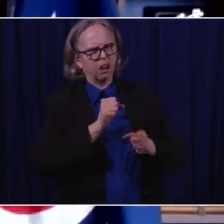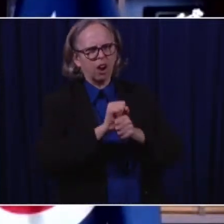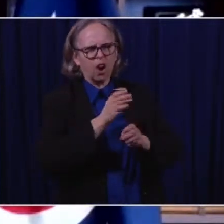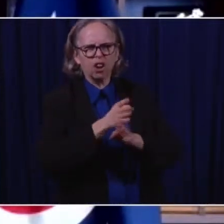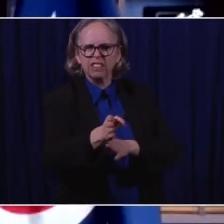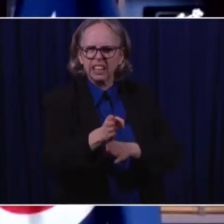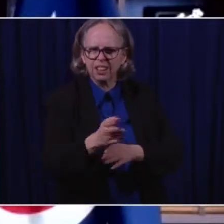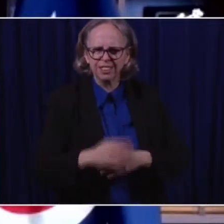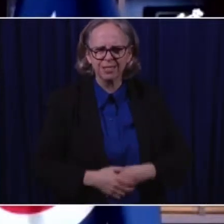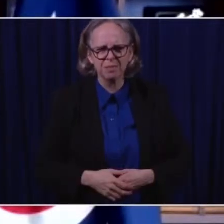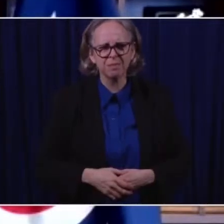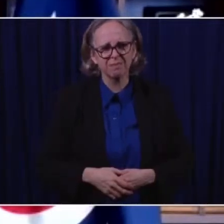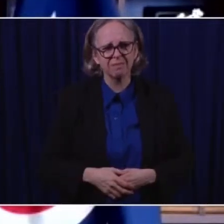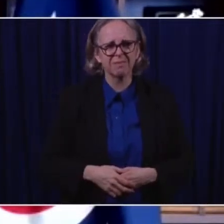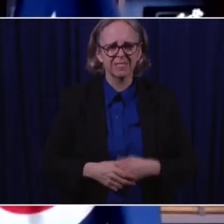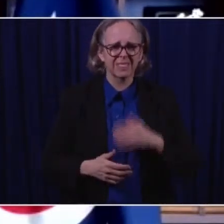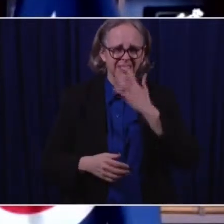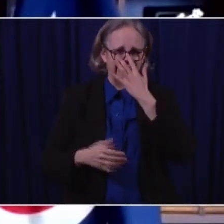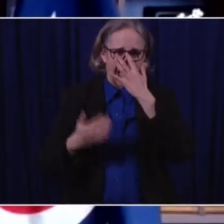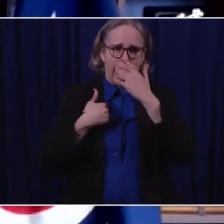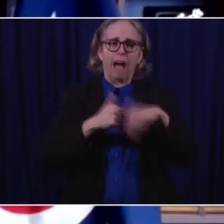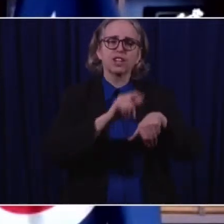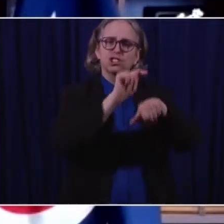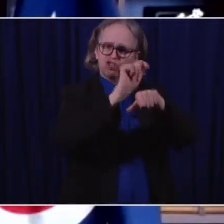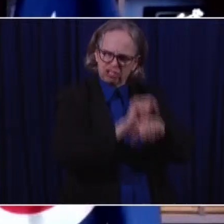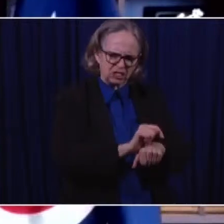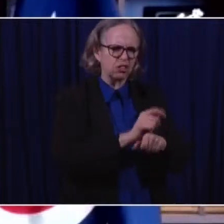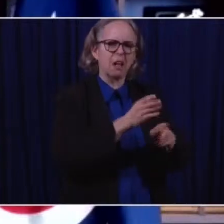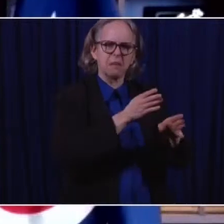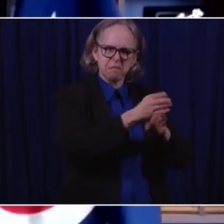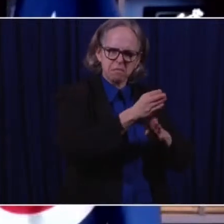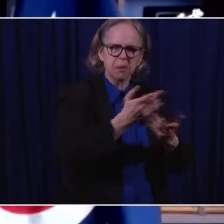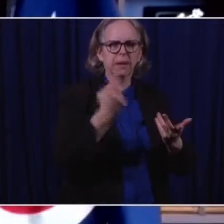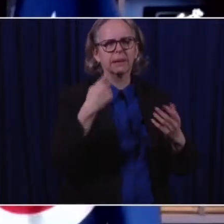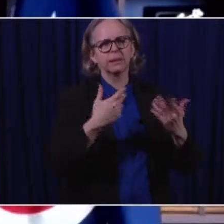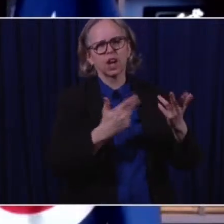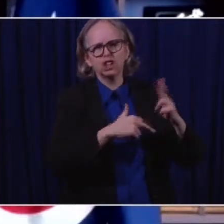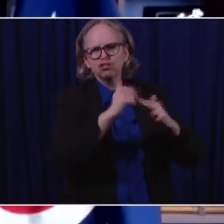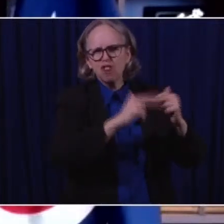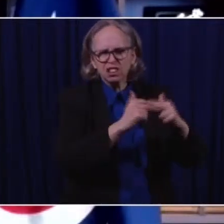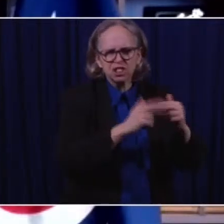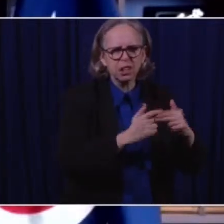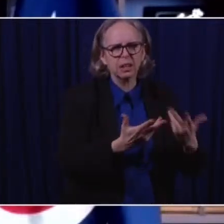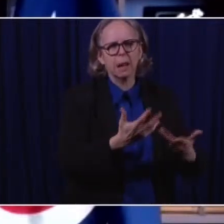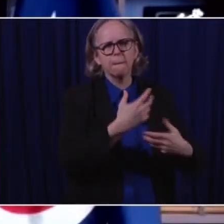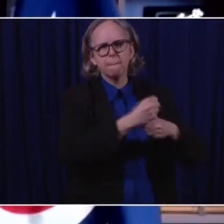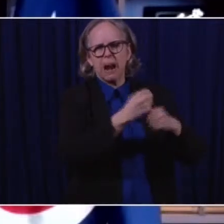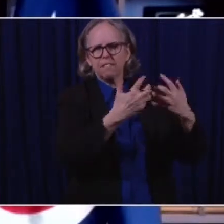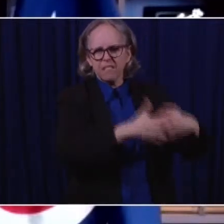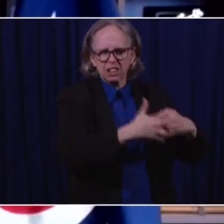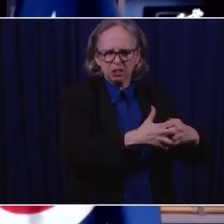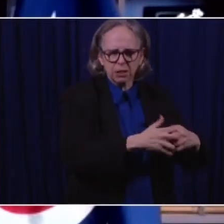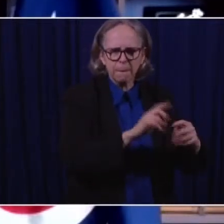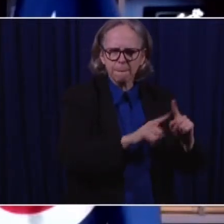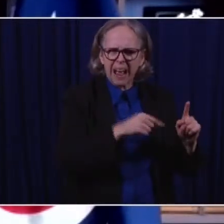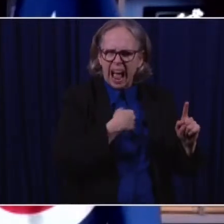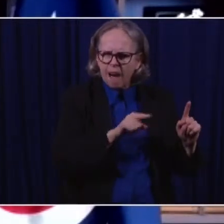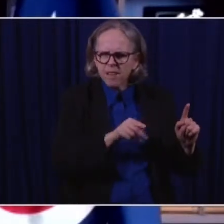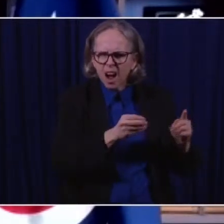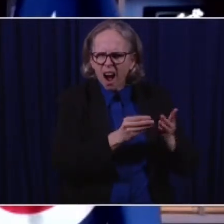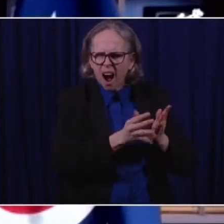and manufacturing, which we all think about when we think apprenticeship, but it's also in IT and in